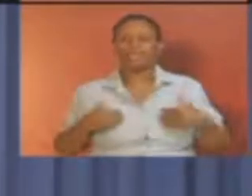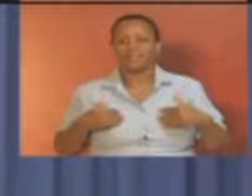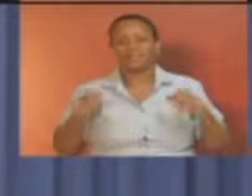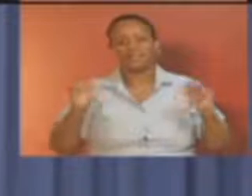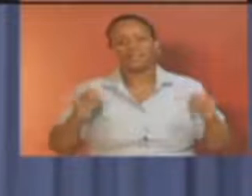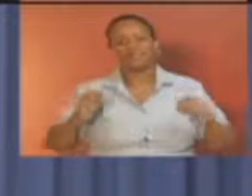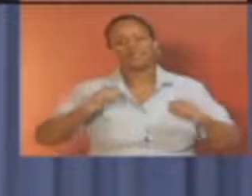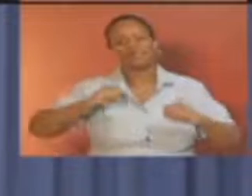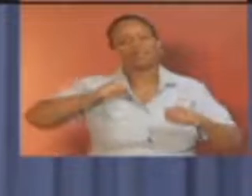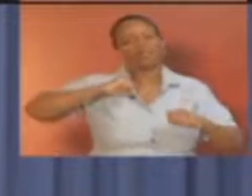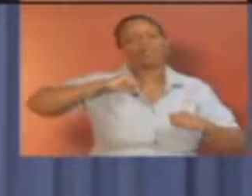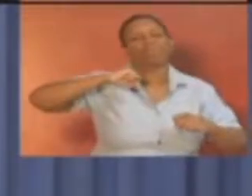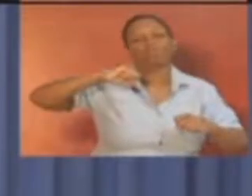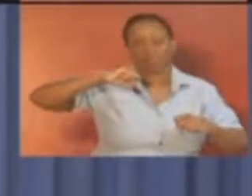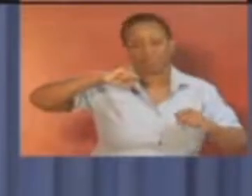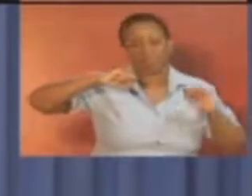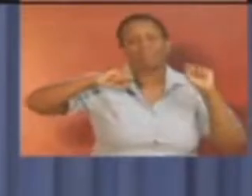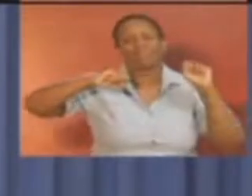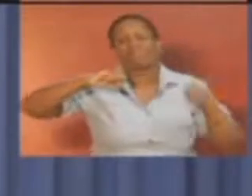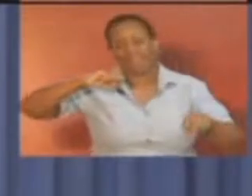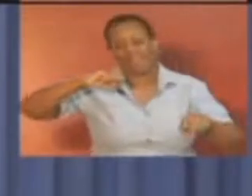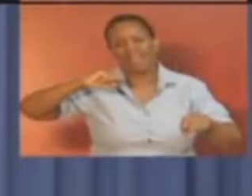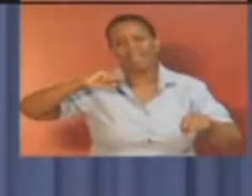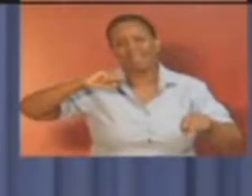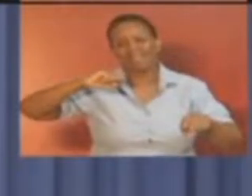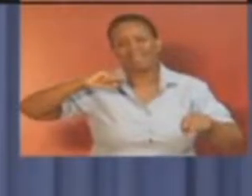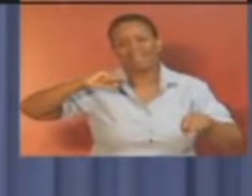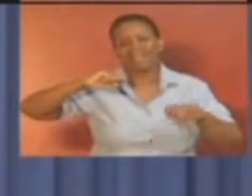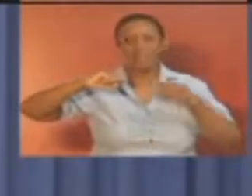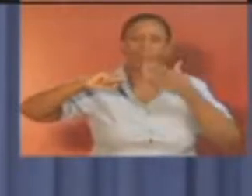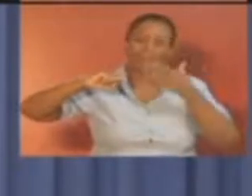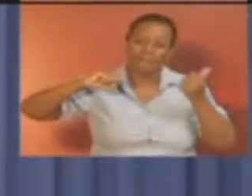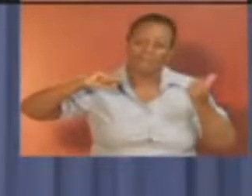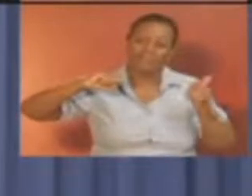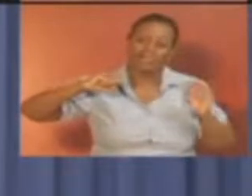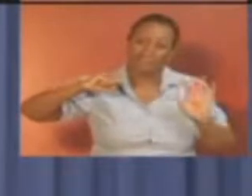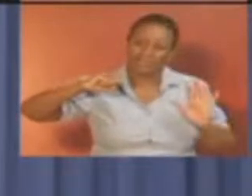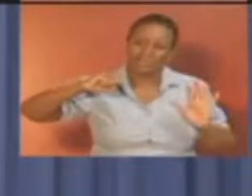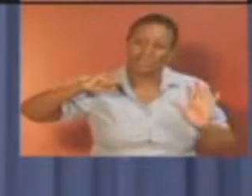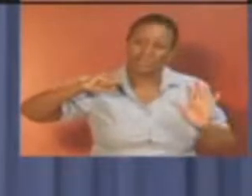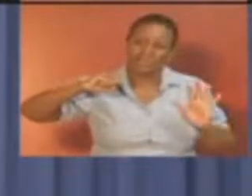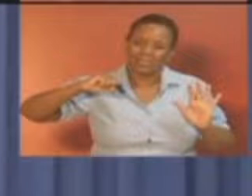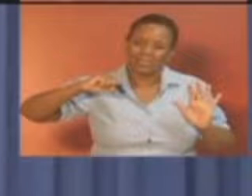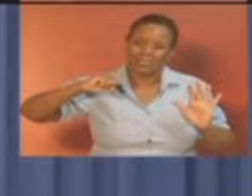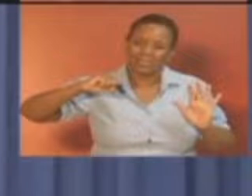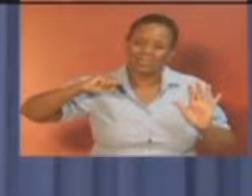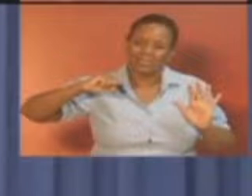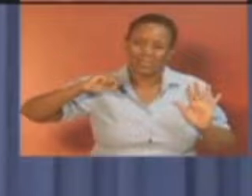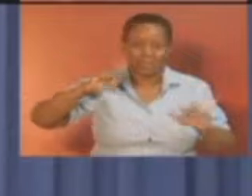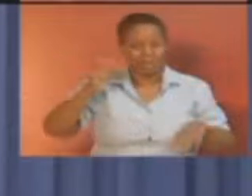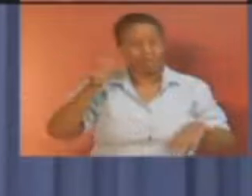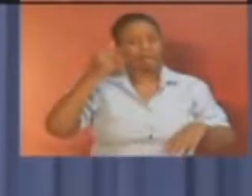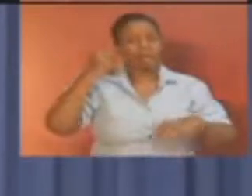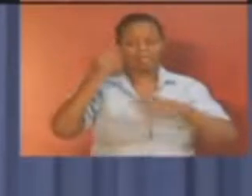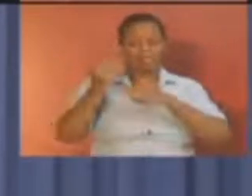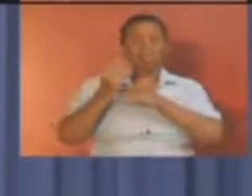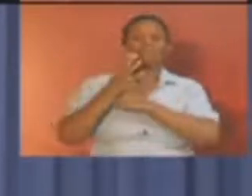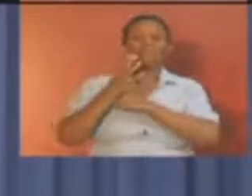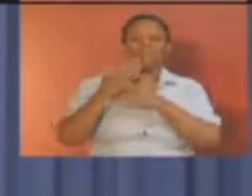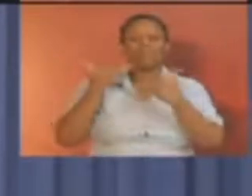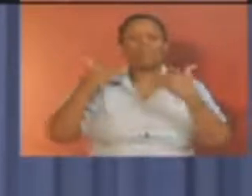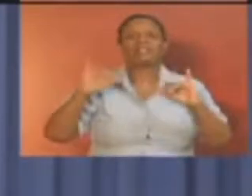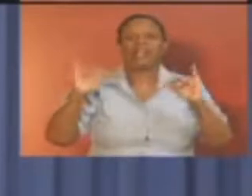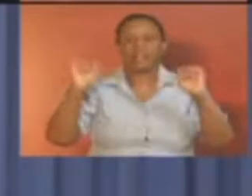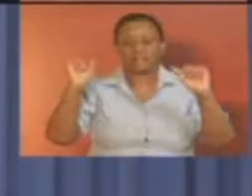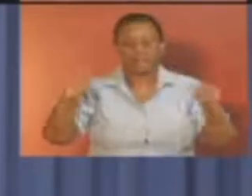an infection, but you can still become infected if you are exposed to